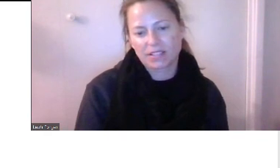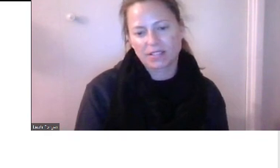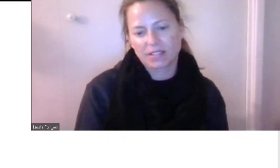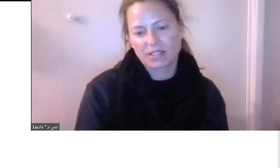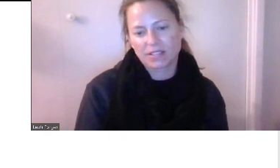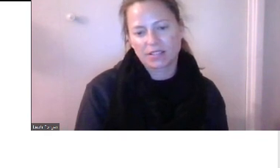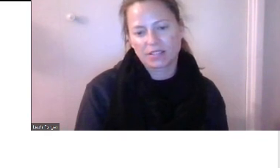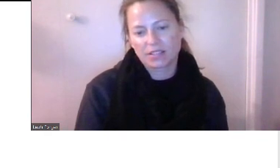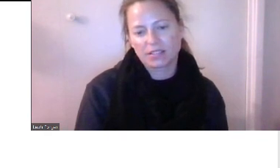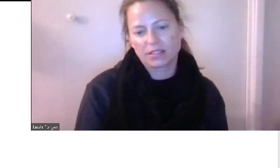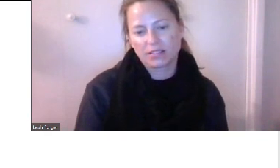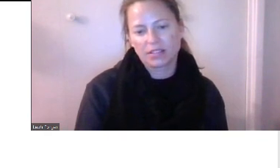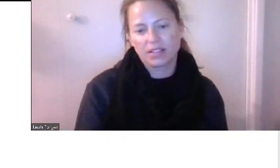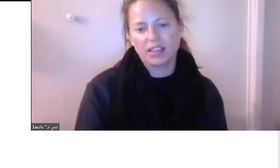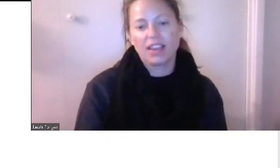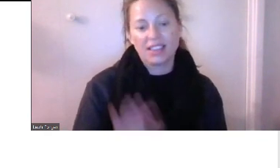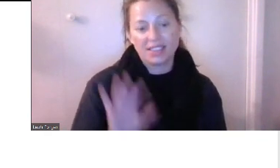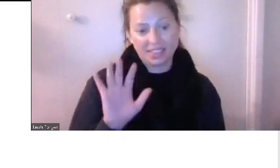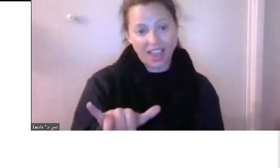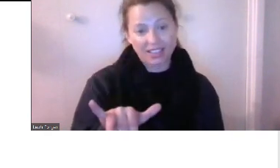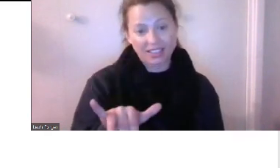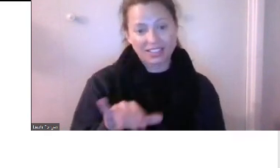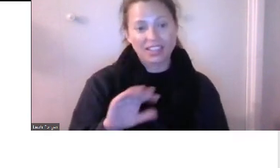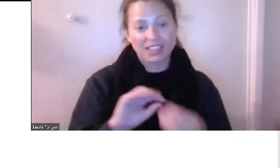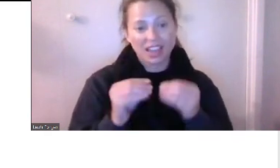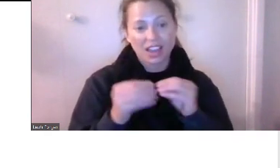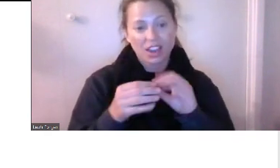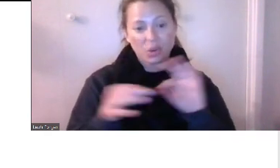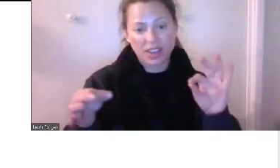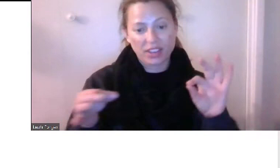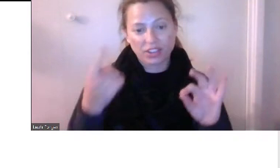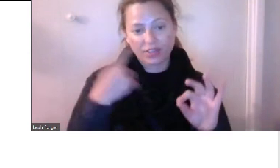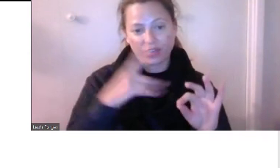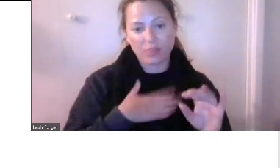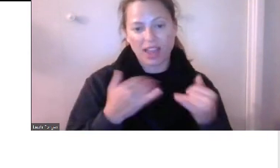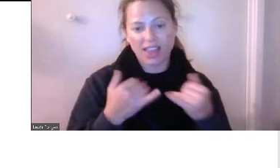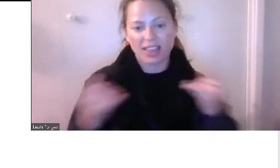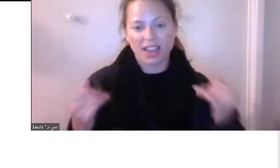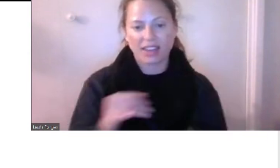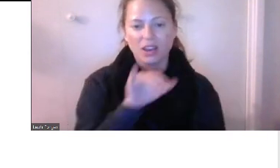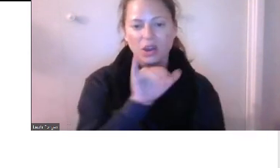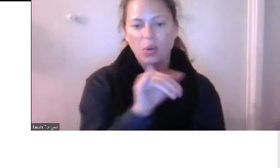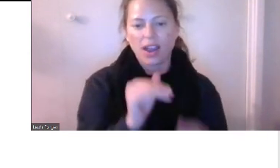285. And that is the equation of my line.